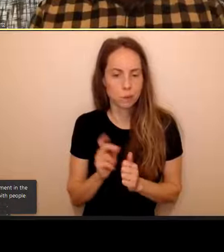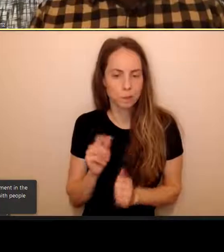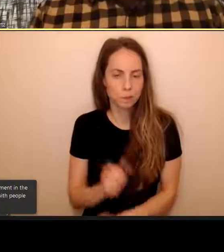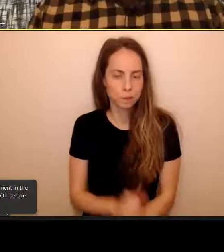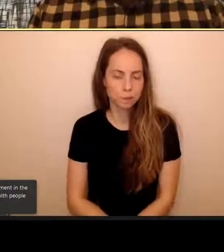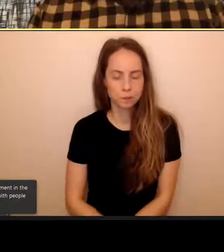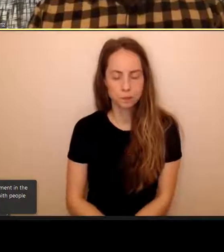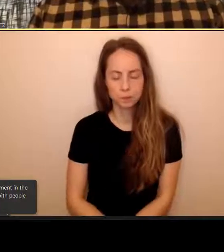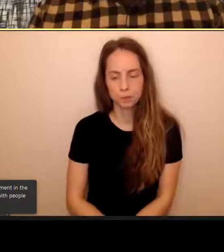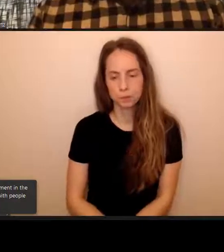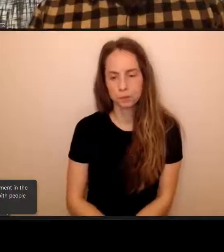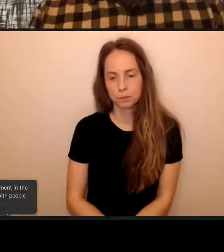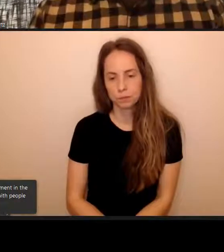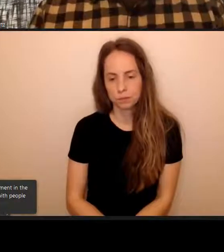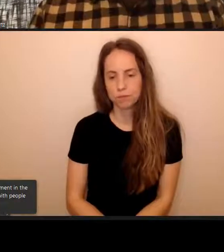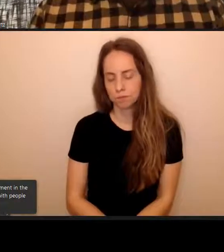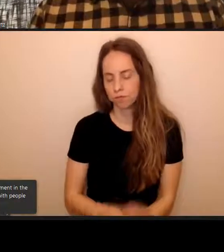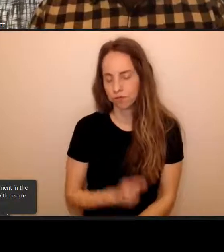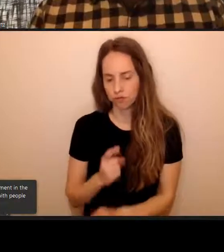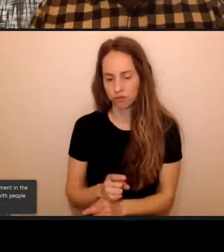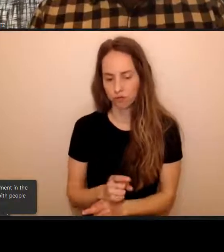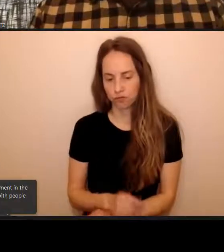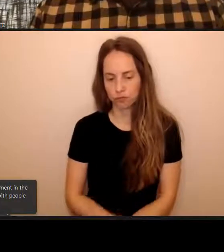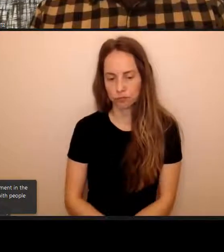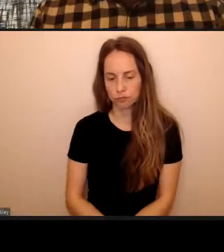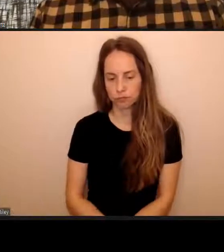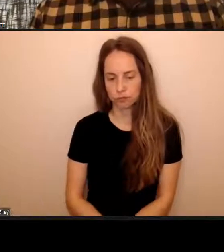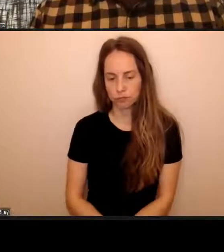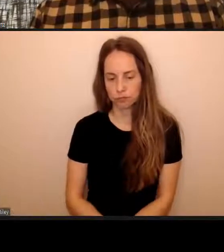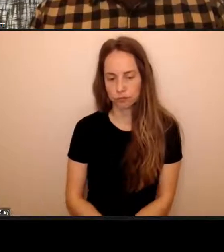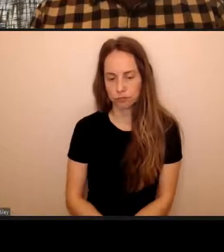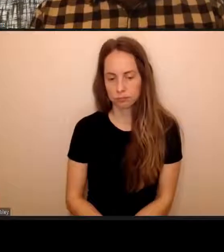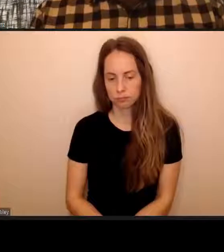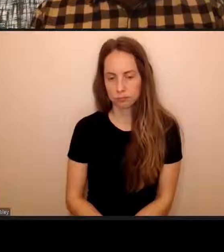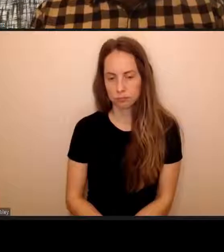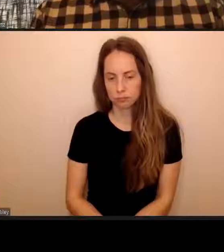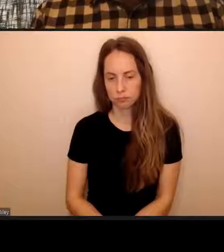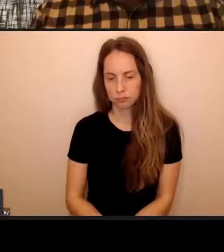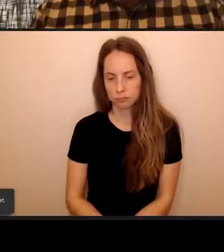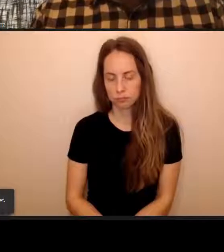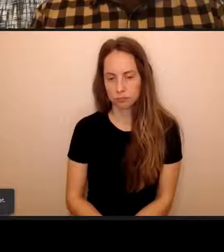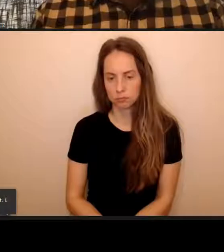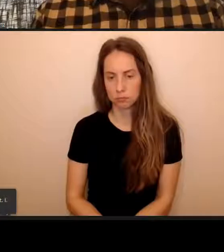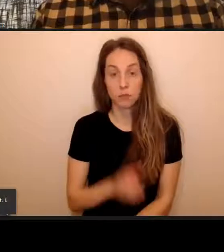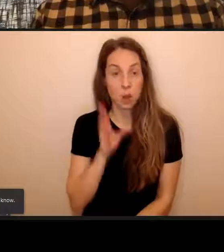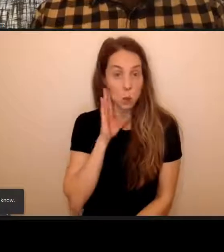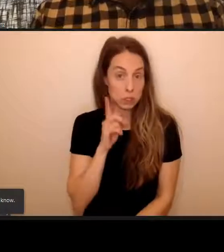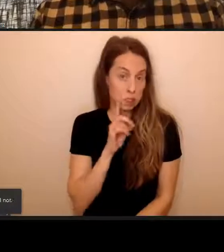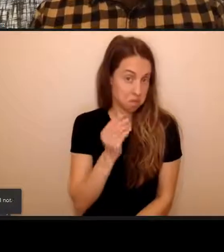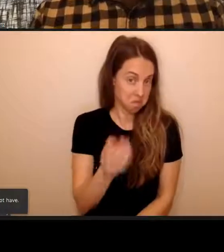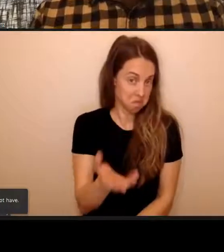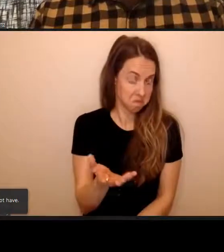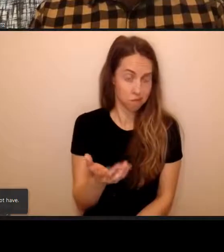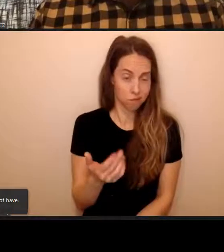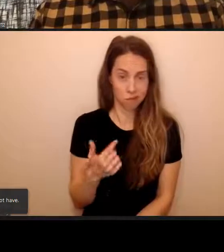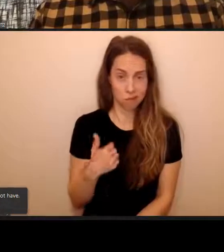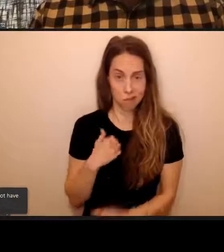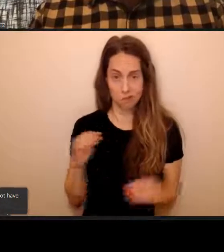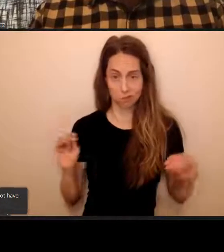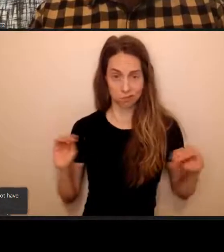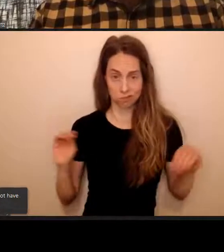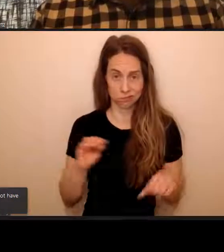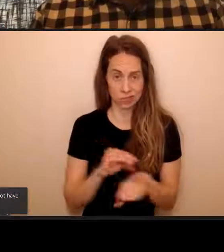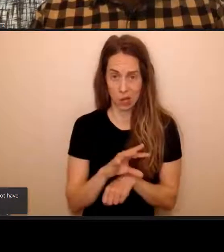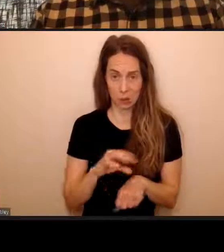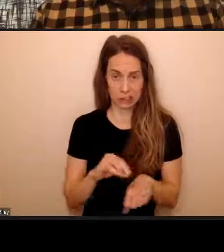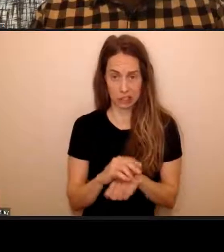disabilities. Great. Well, I will say this at the outset. I did not have counseling